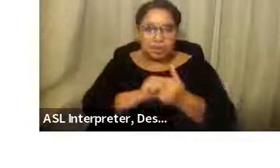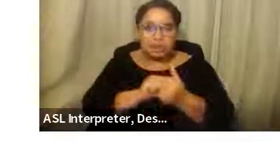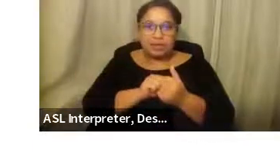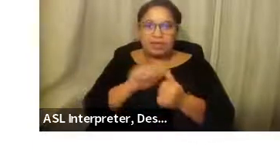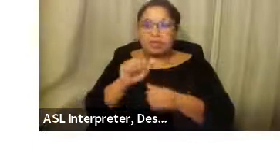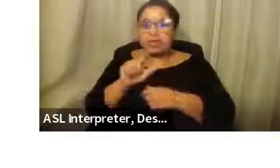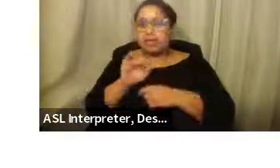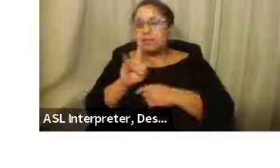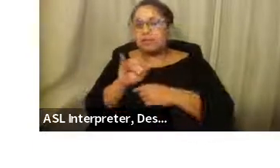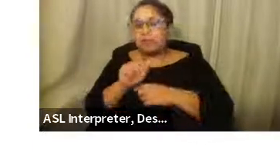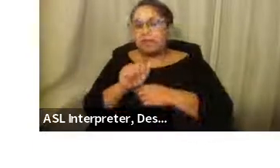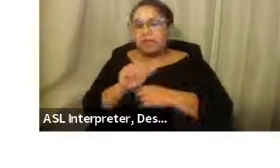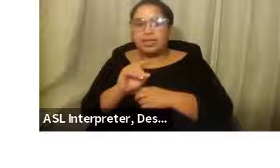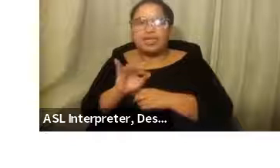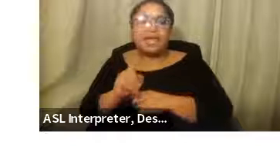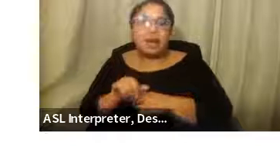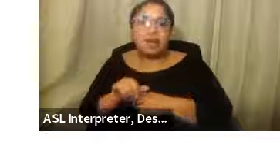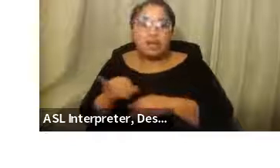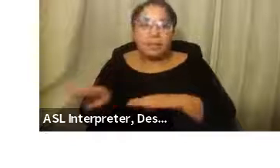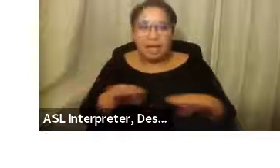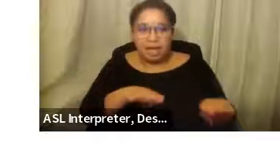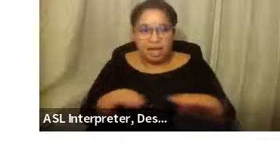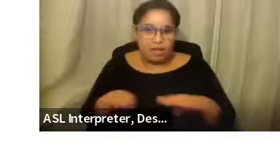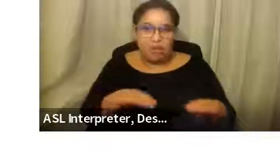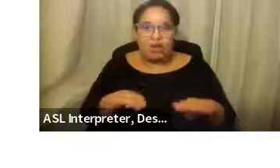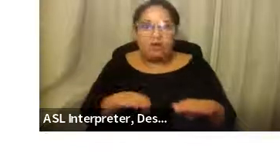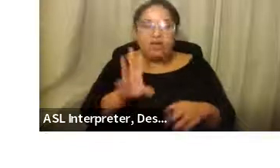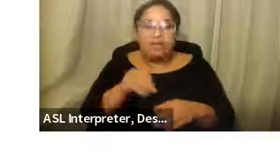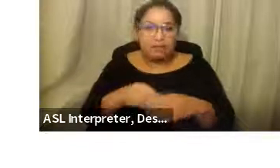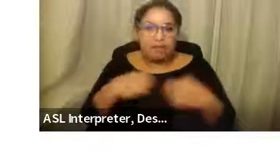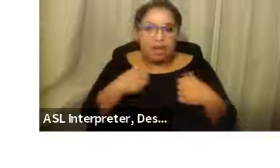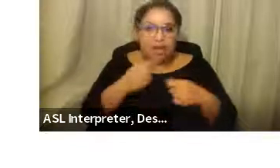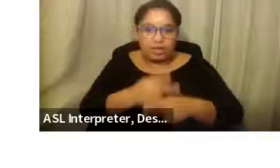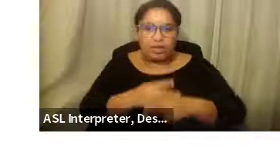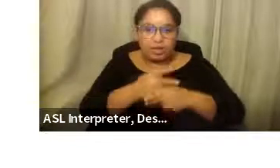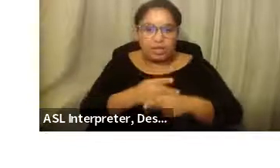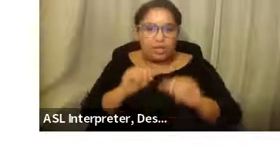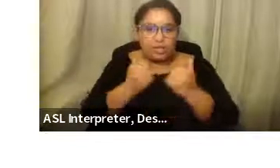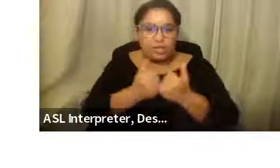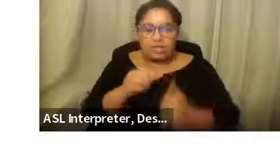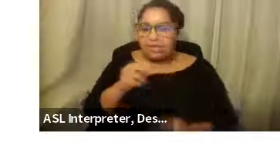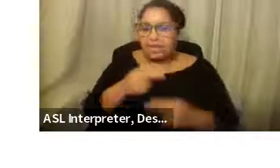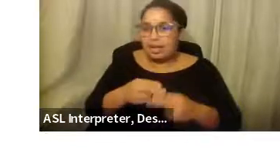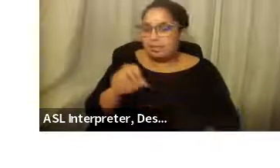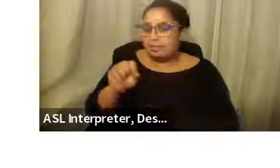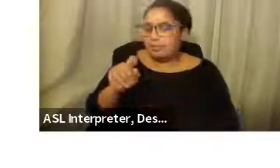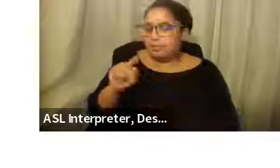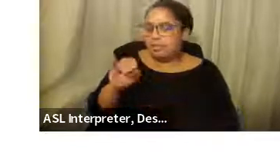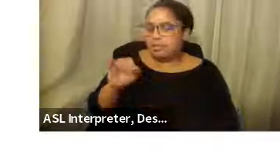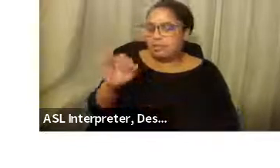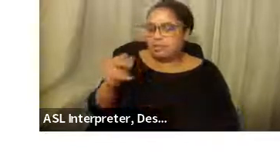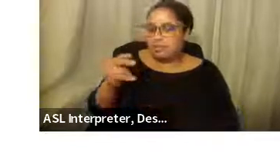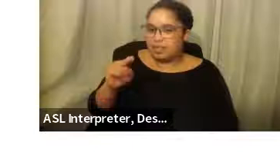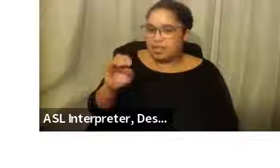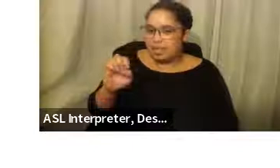County Behavioral Health, our department here in the Healthcare Services Agency, Stephanie Lewis, to join us to answer some of